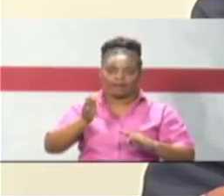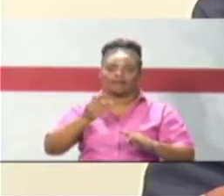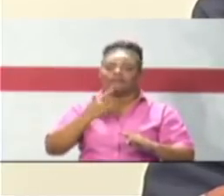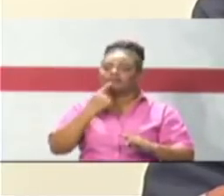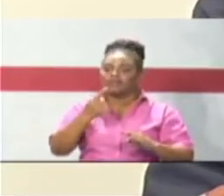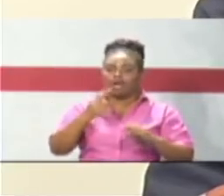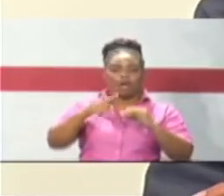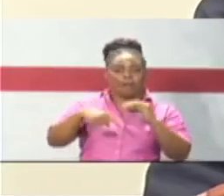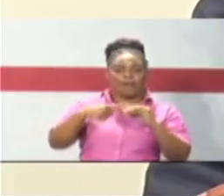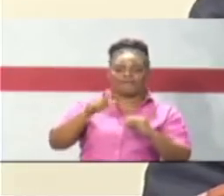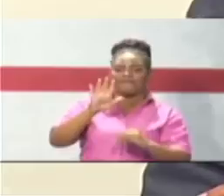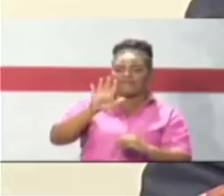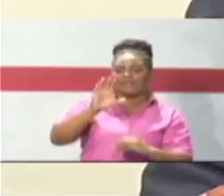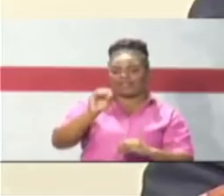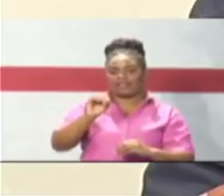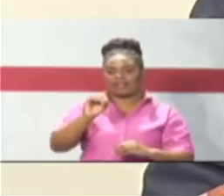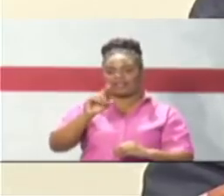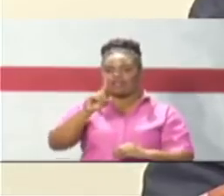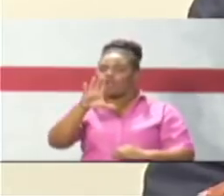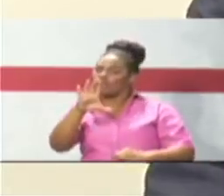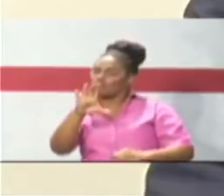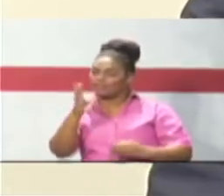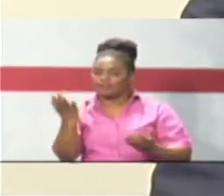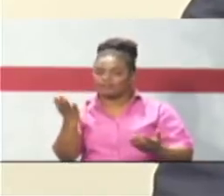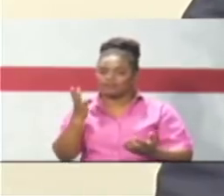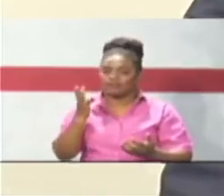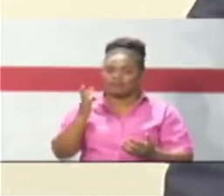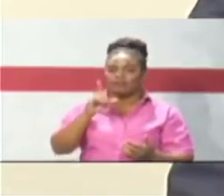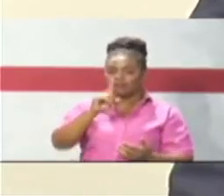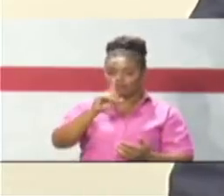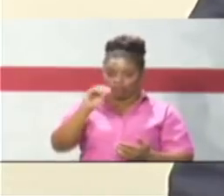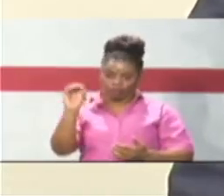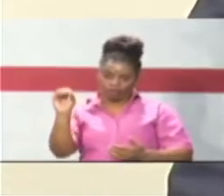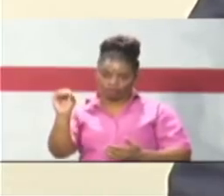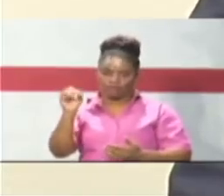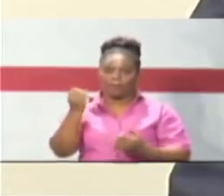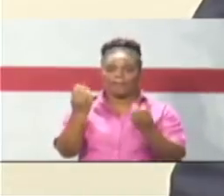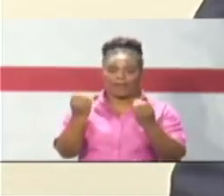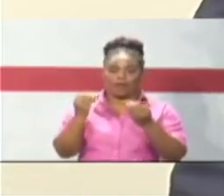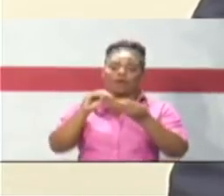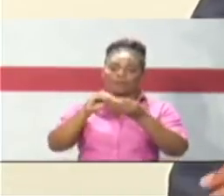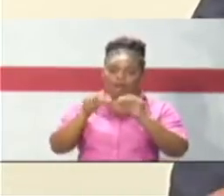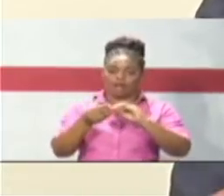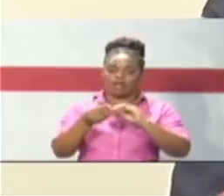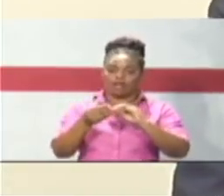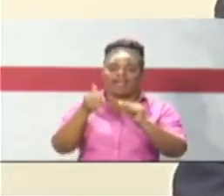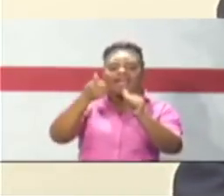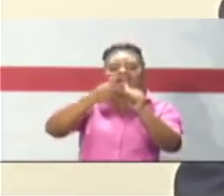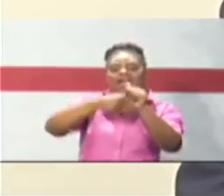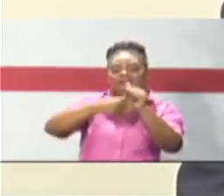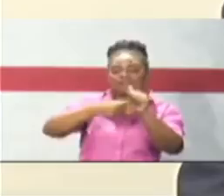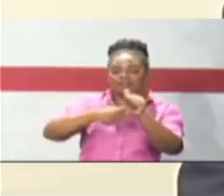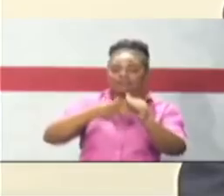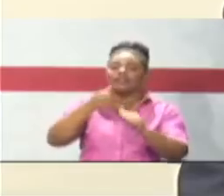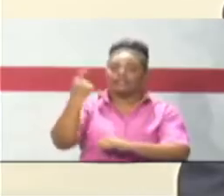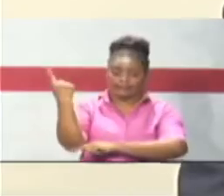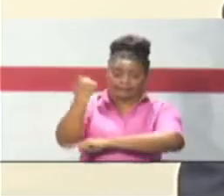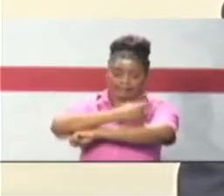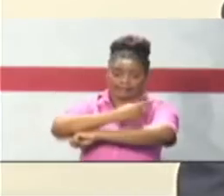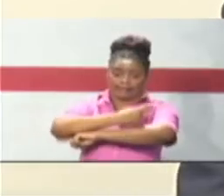to 100 or 150. So that's the kind of numbers we tend to get with the rural community